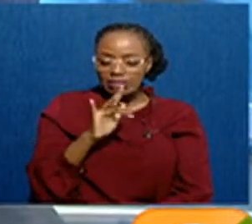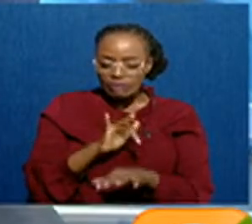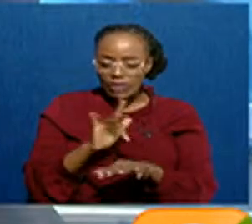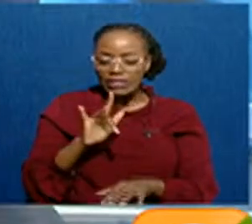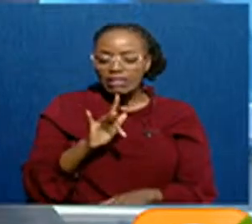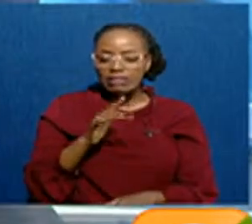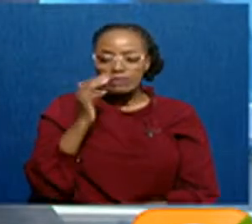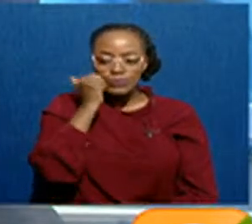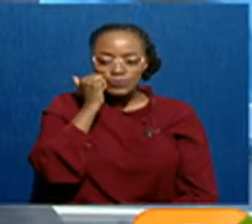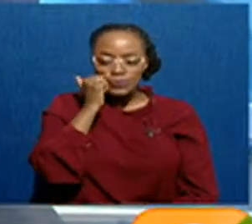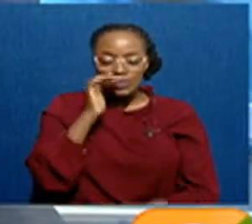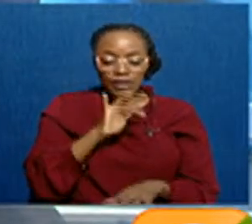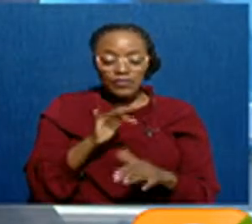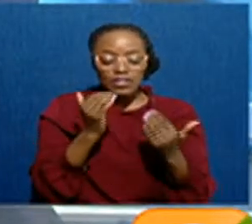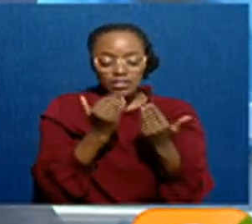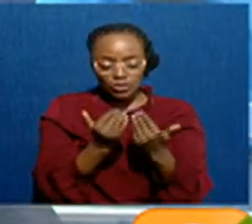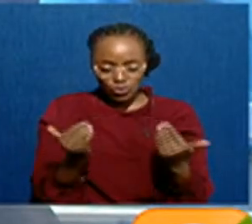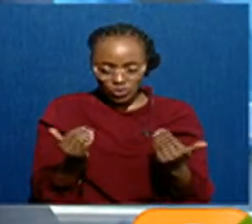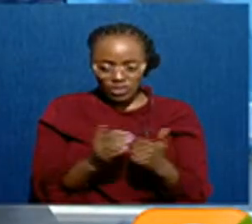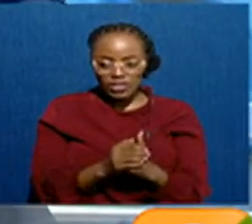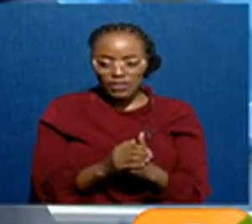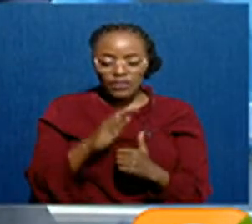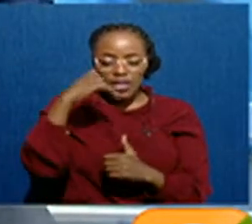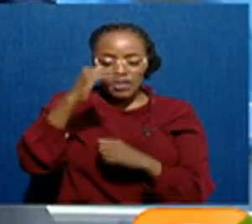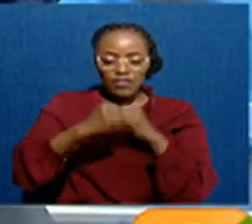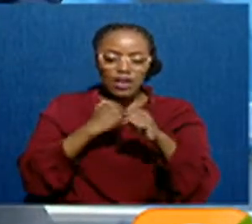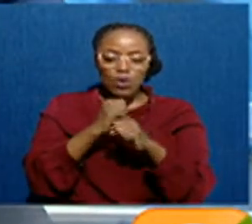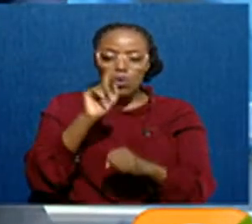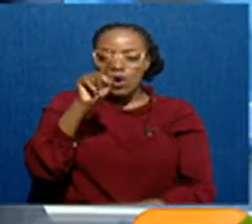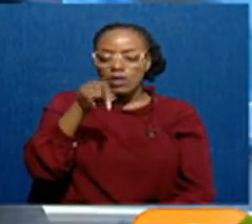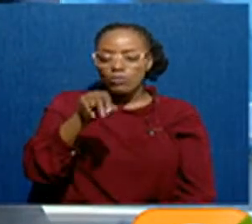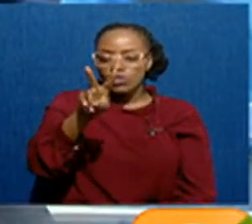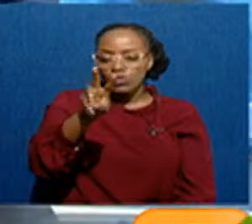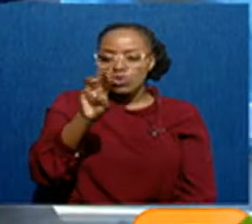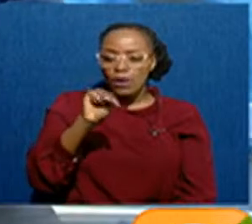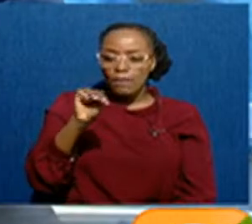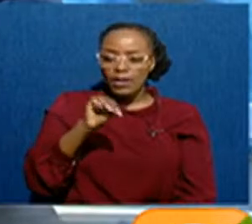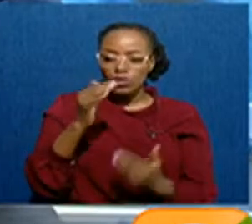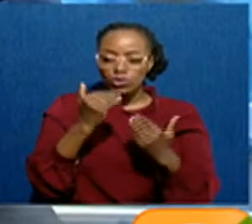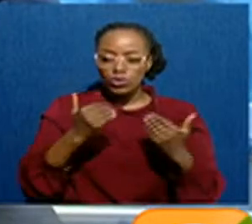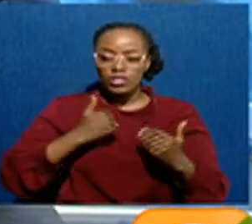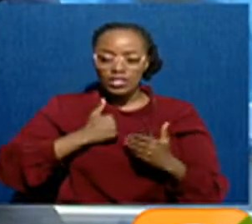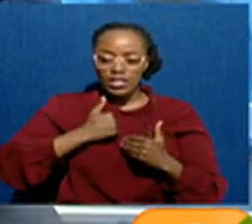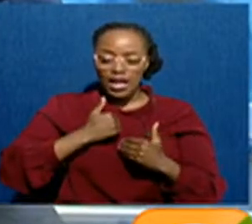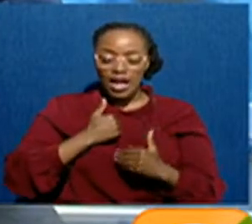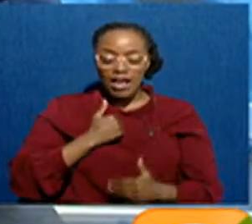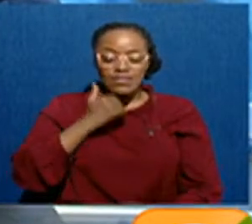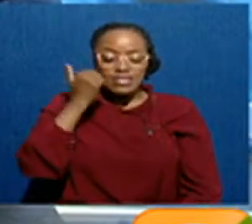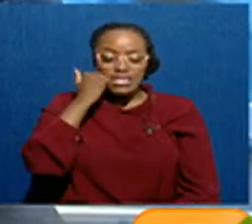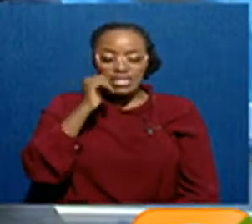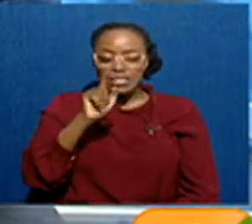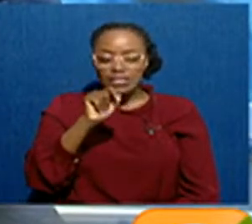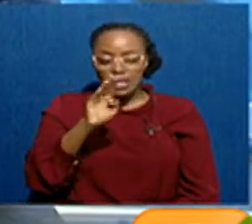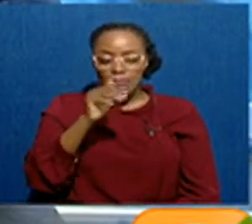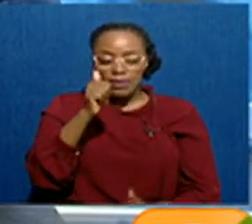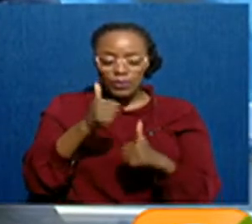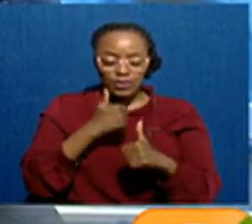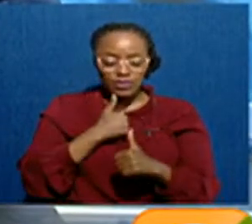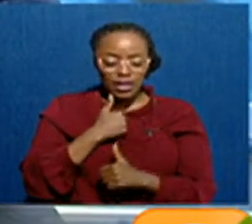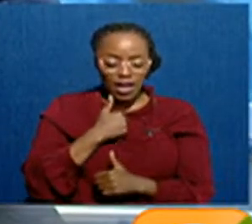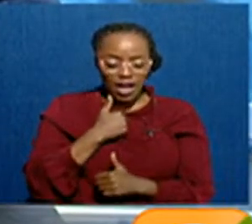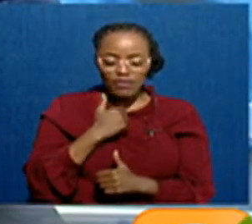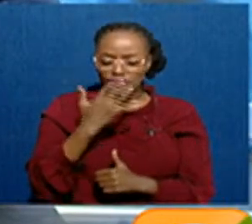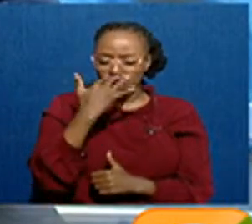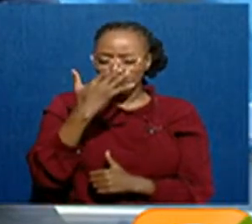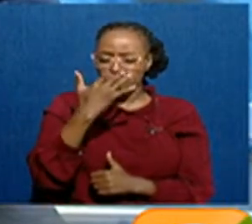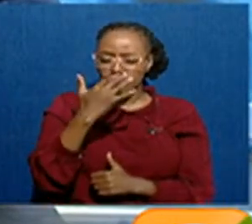diseases affecting children. Every year, 1.2 million children develop tuberculosis, an airborne deadly disease